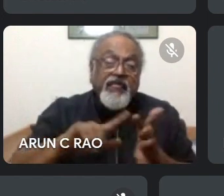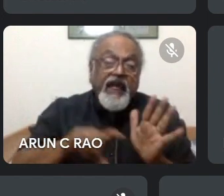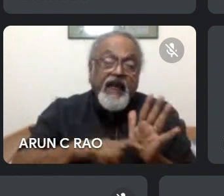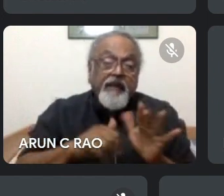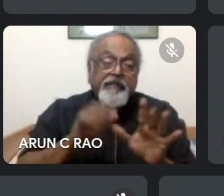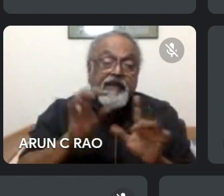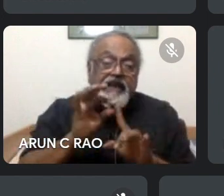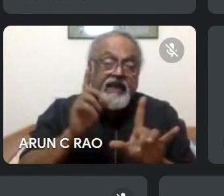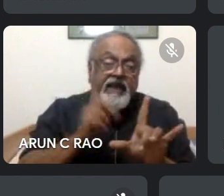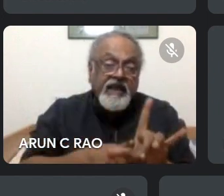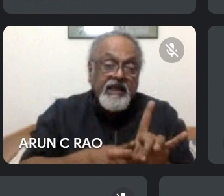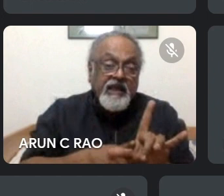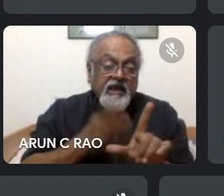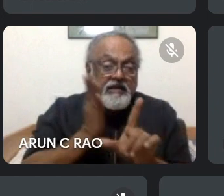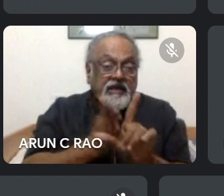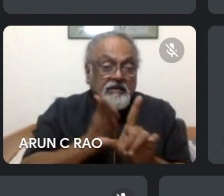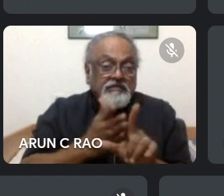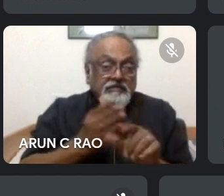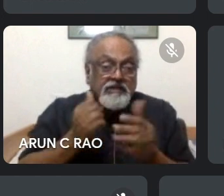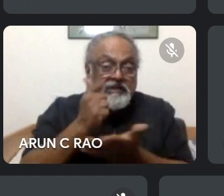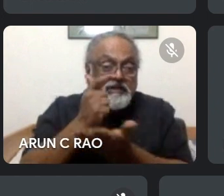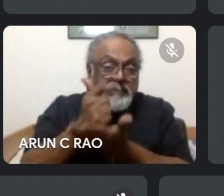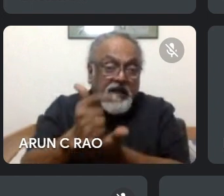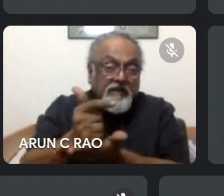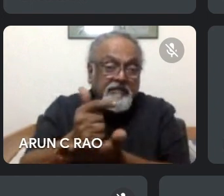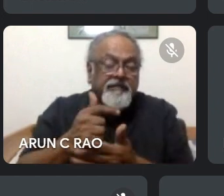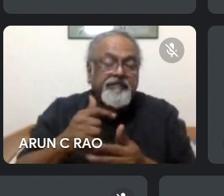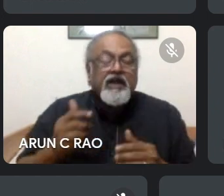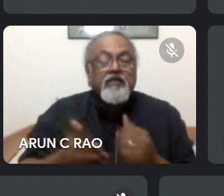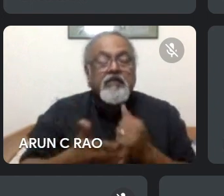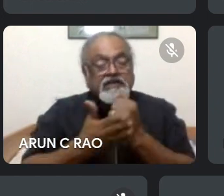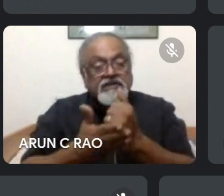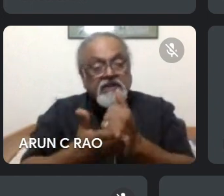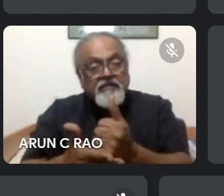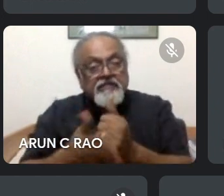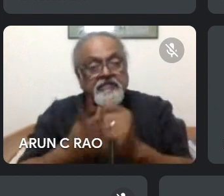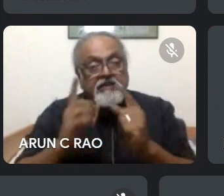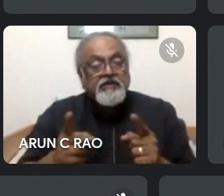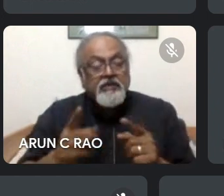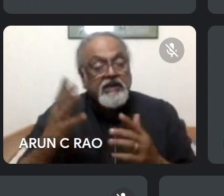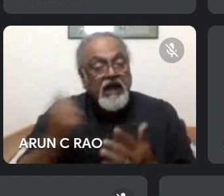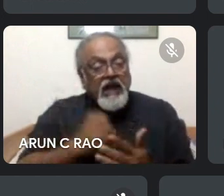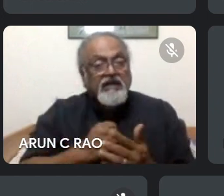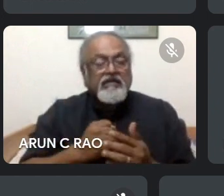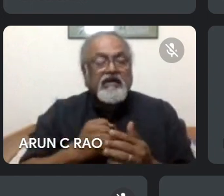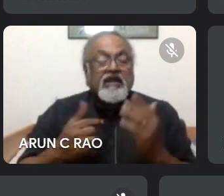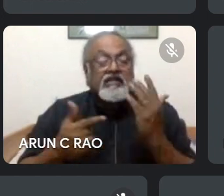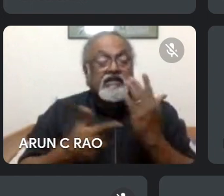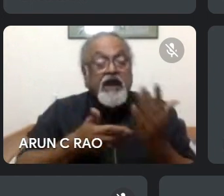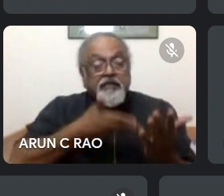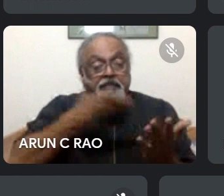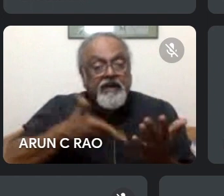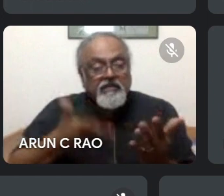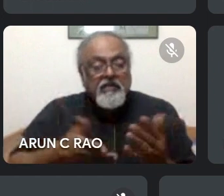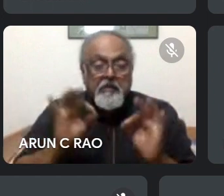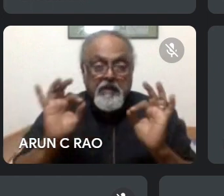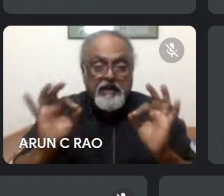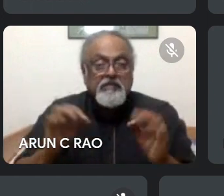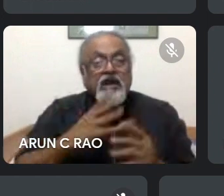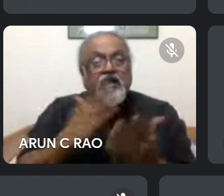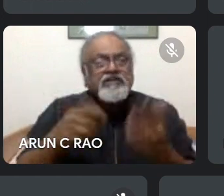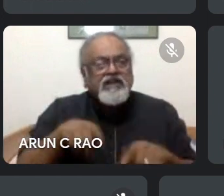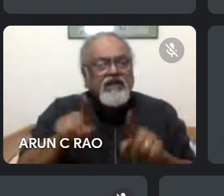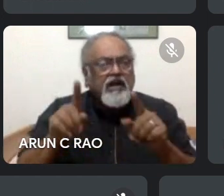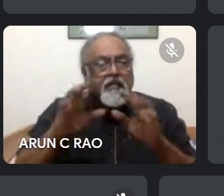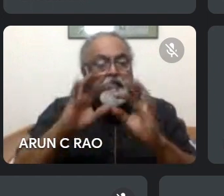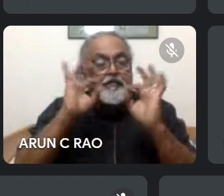in the world should actively seek out help and take therapy. You might be perfectly fine, but it's always